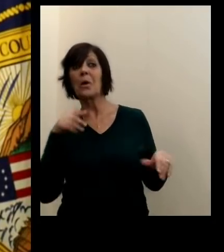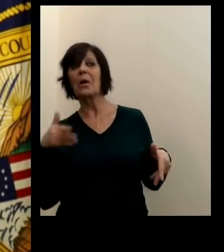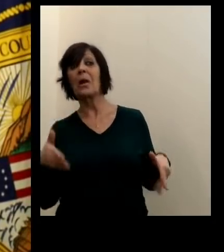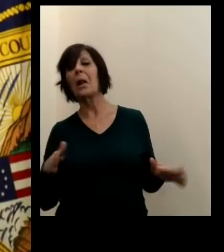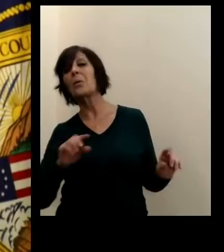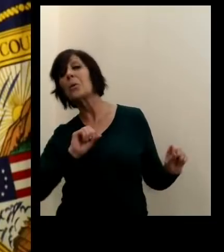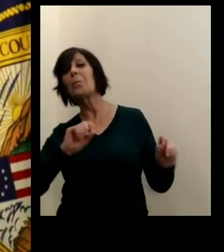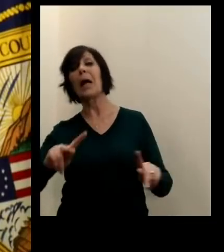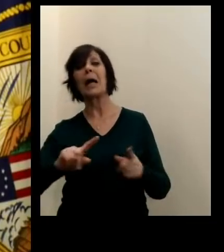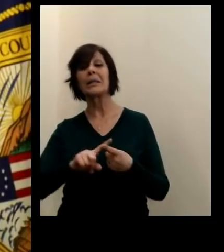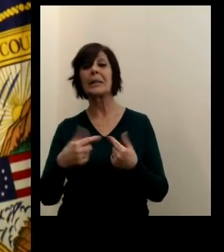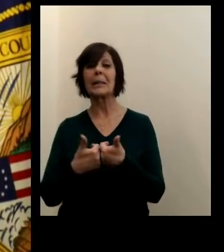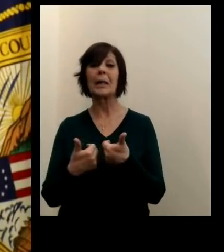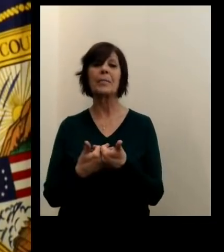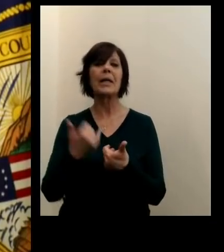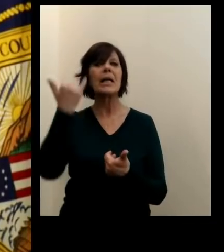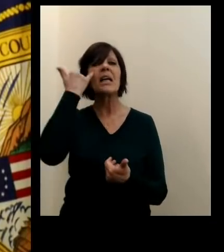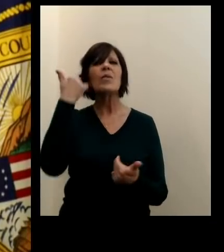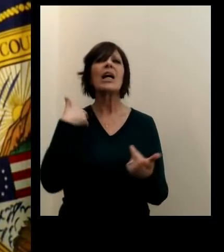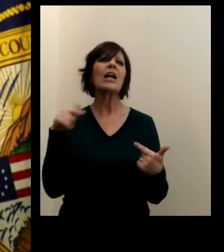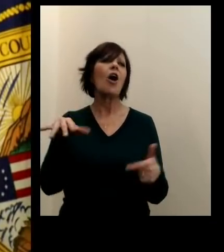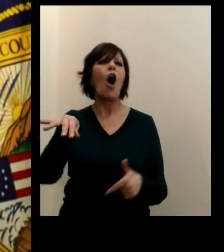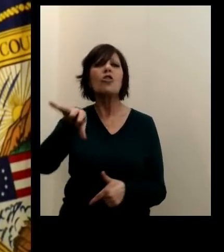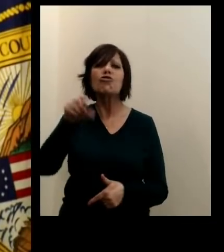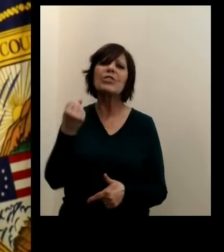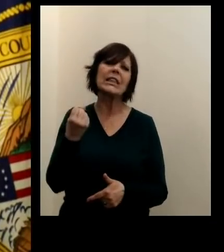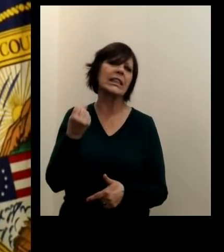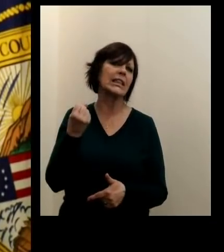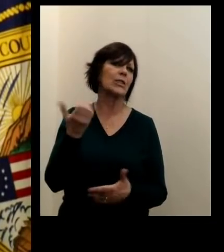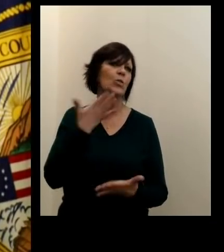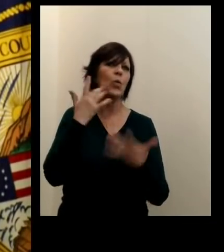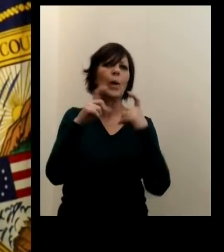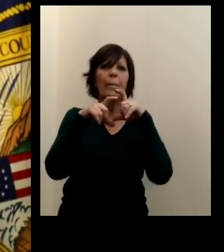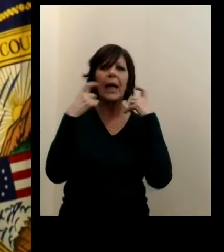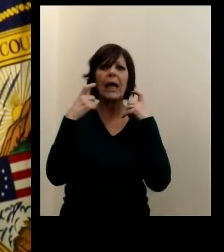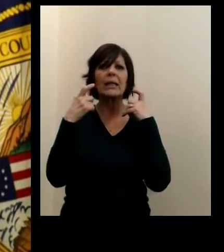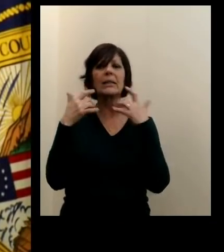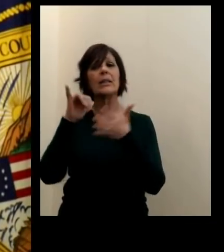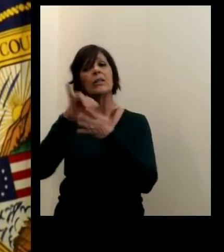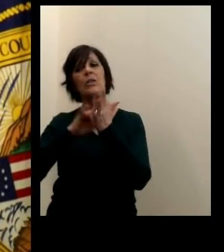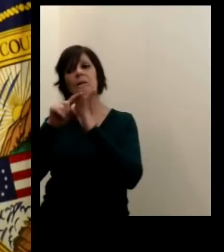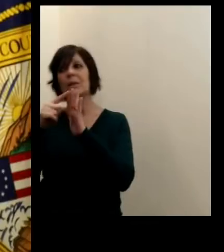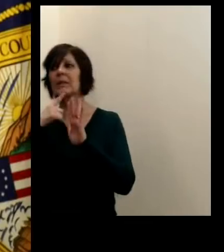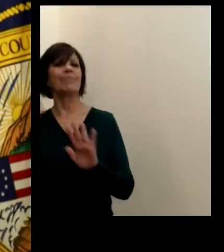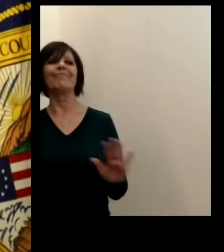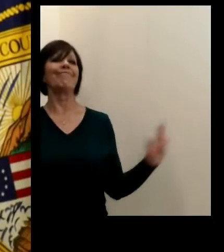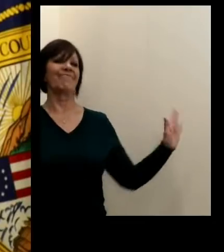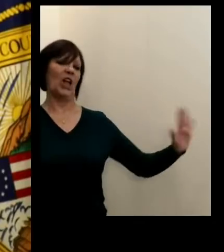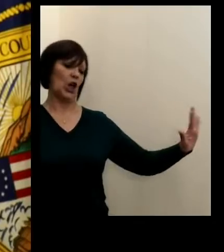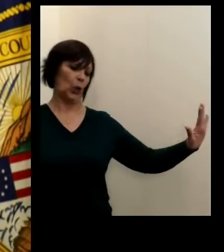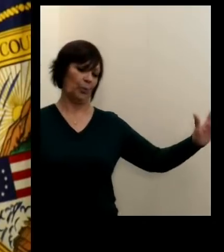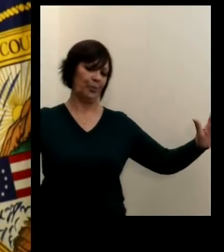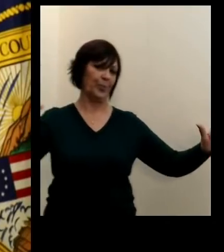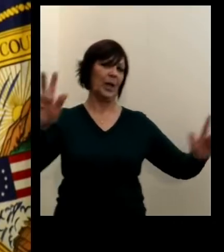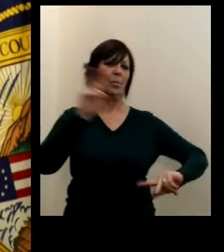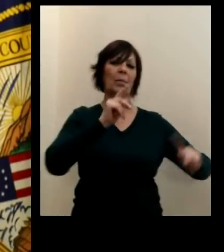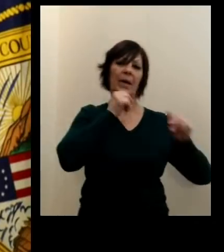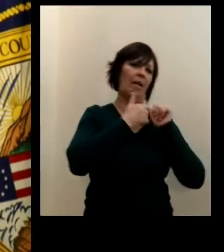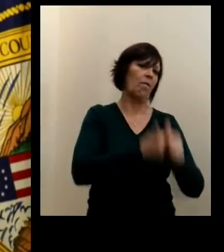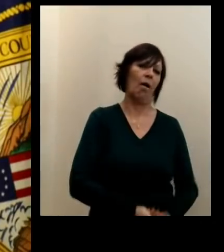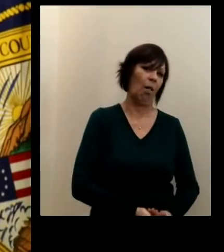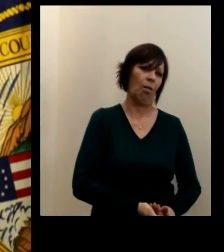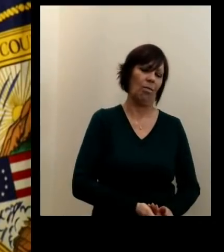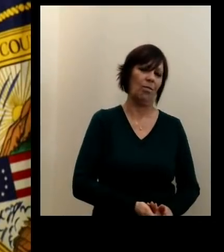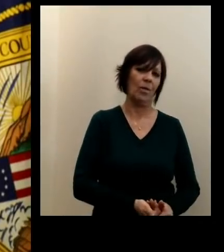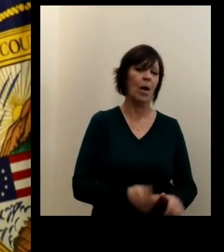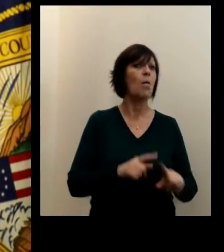or back in. And if we had hundreds of individuals that weren't wearing their masks, then maybe New York State would have said it failed. It didn't go well because people weren't